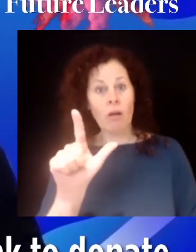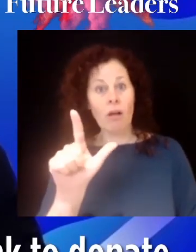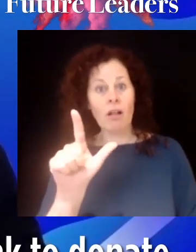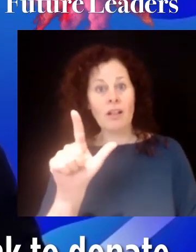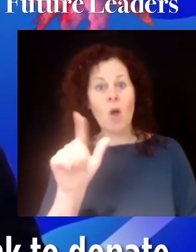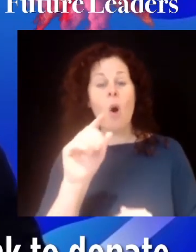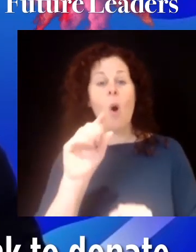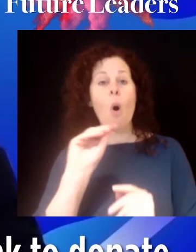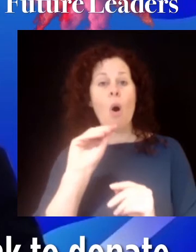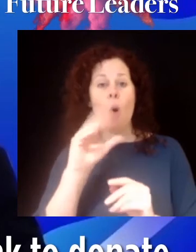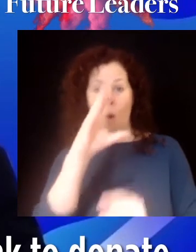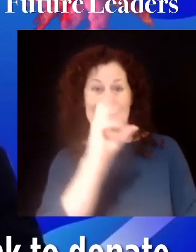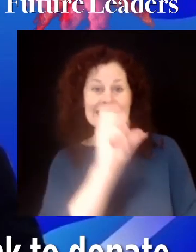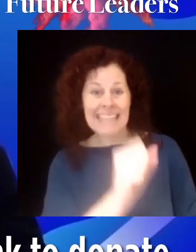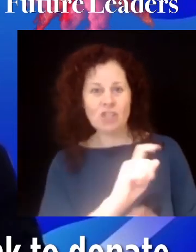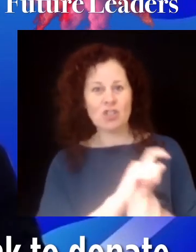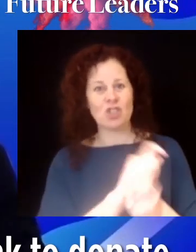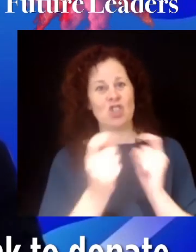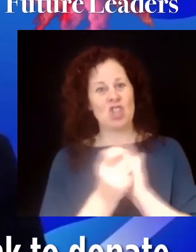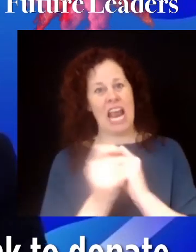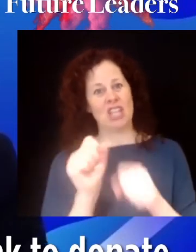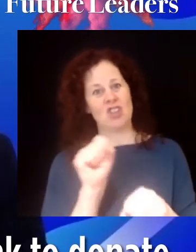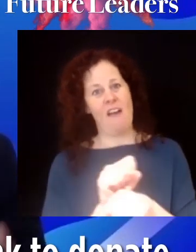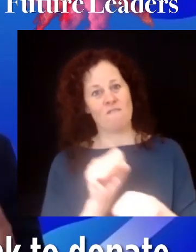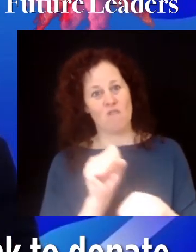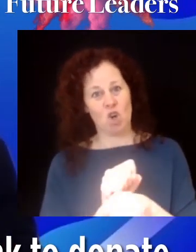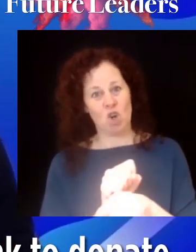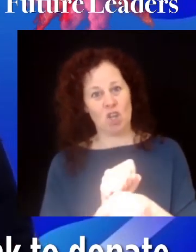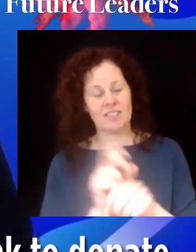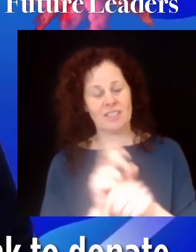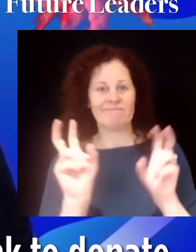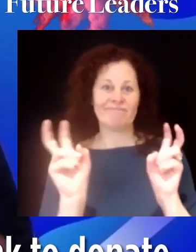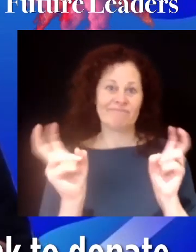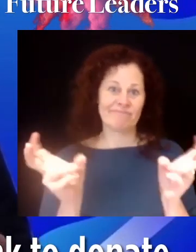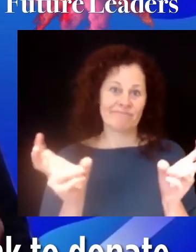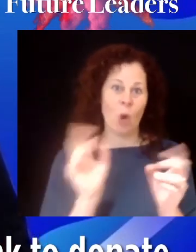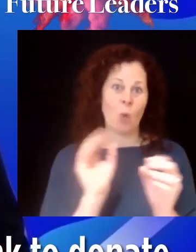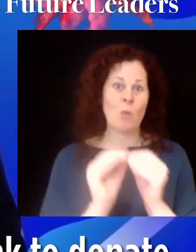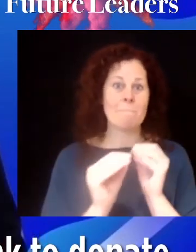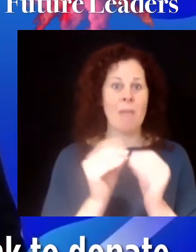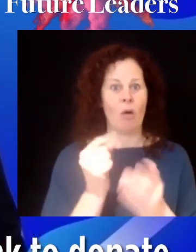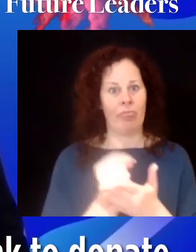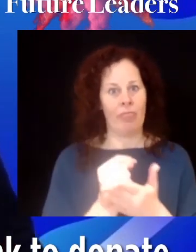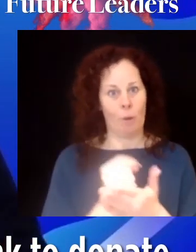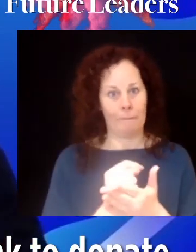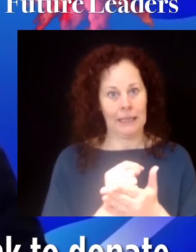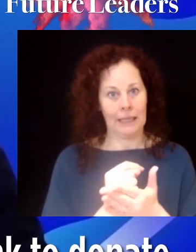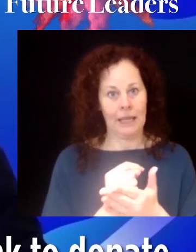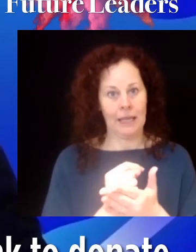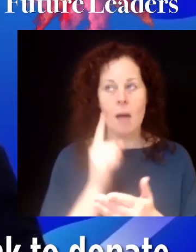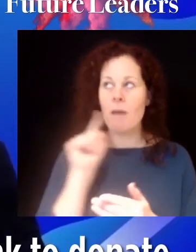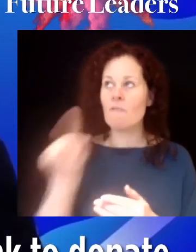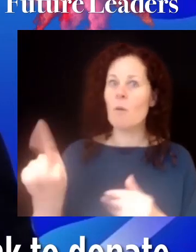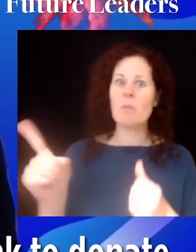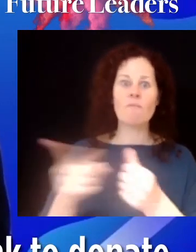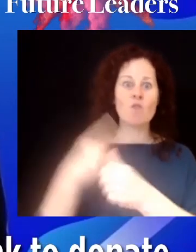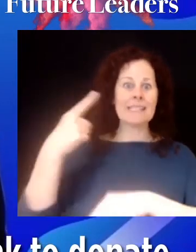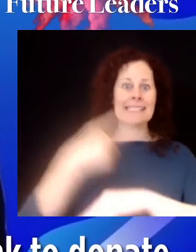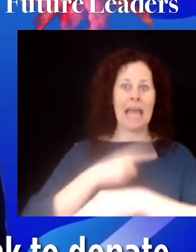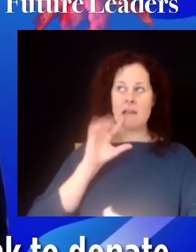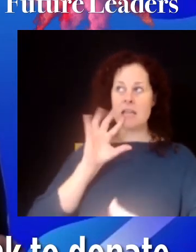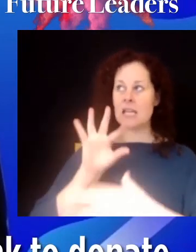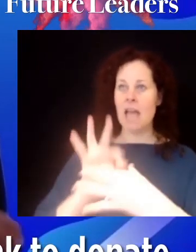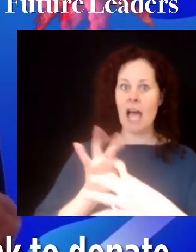my household reparative therapy. Now, from day one, the GSBA community helped me flip the narrative. And from day